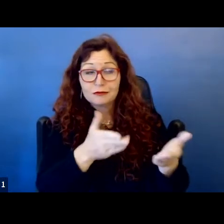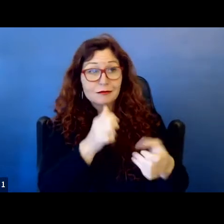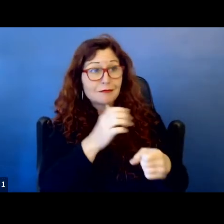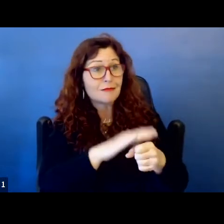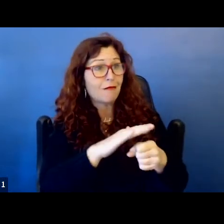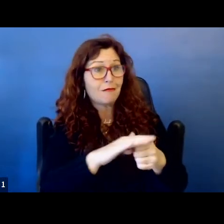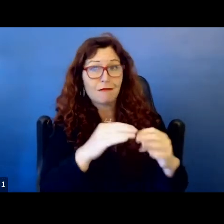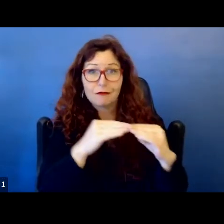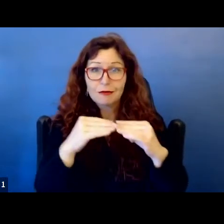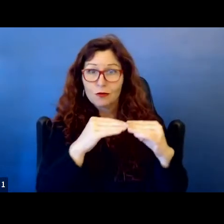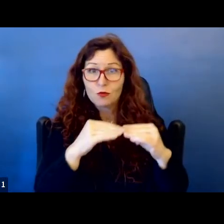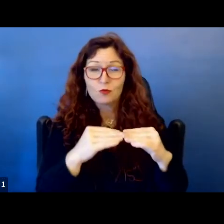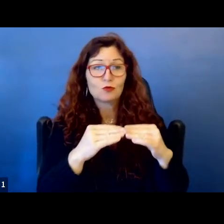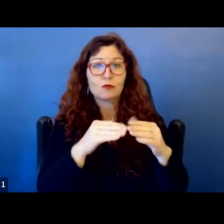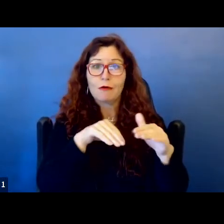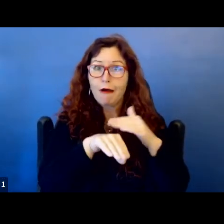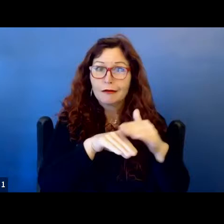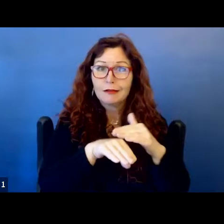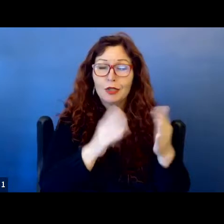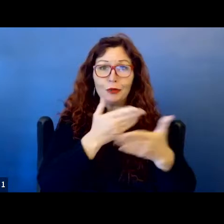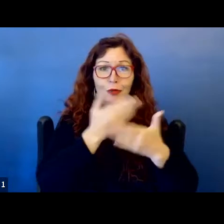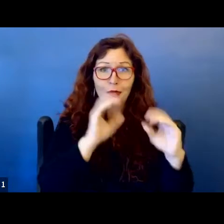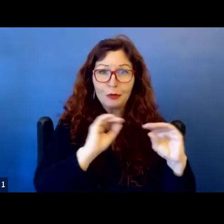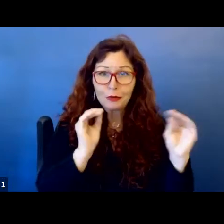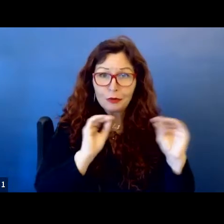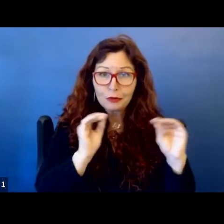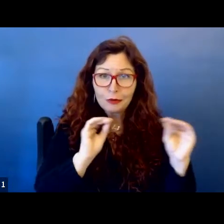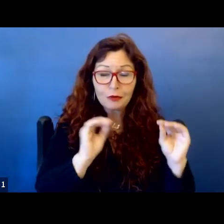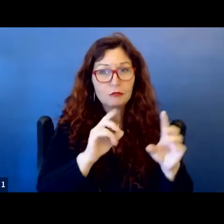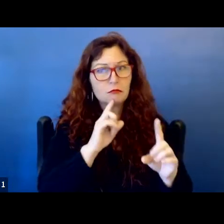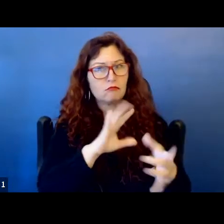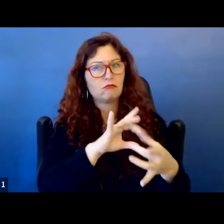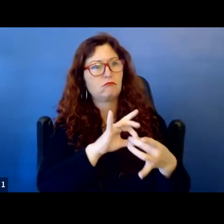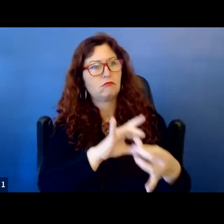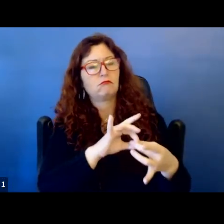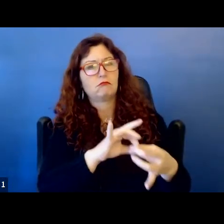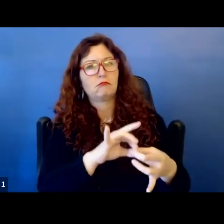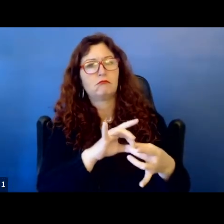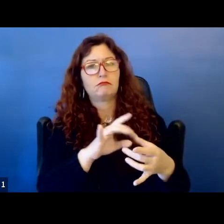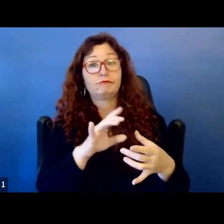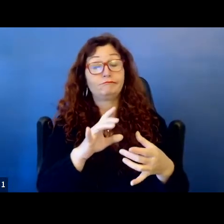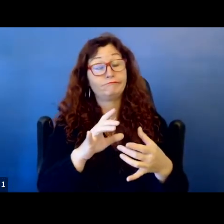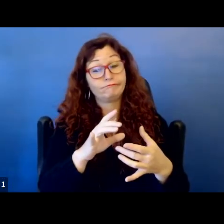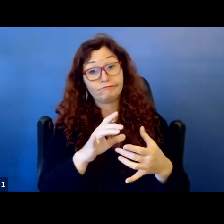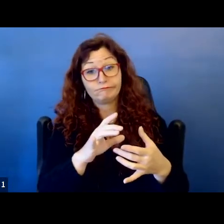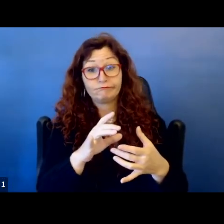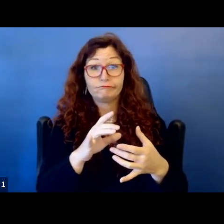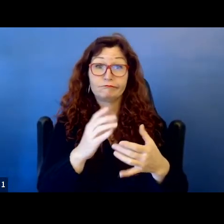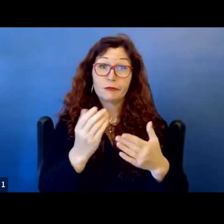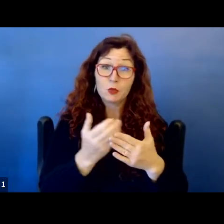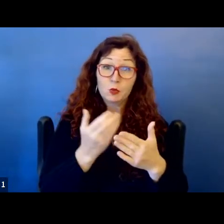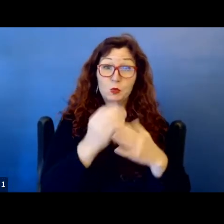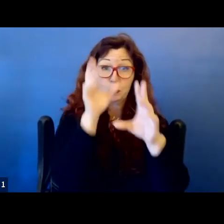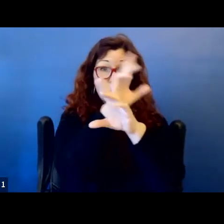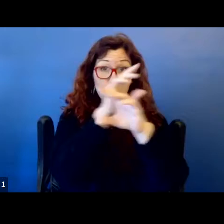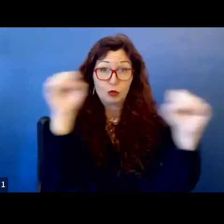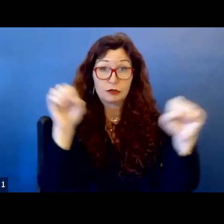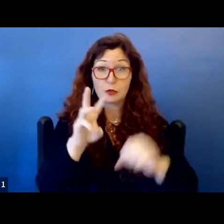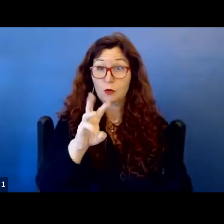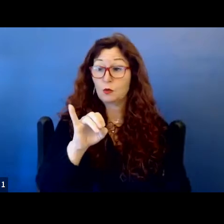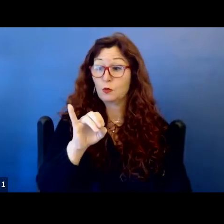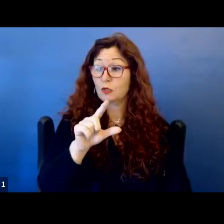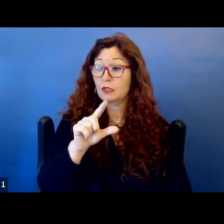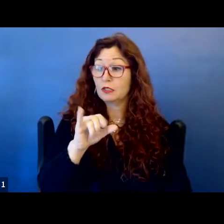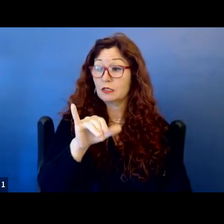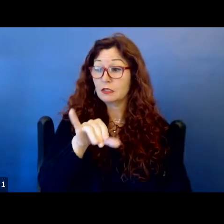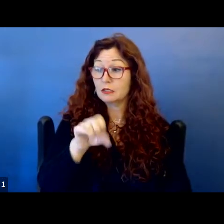groups throughout we have fortunately under our new president jimmy williams we've been removing some